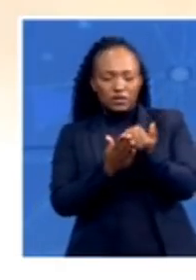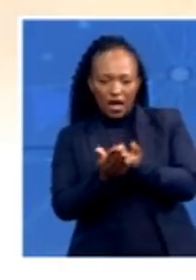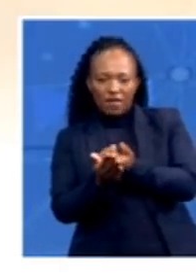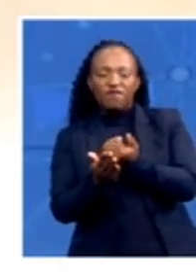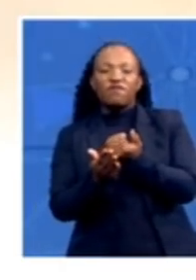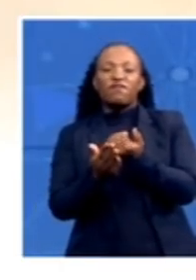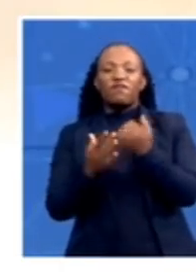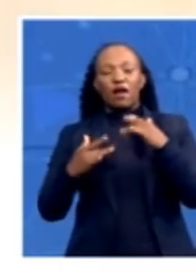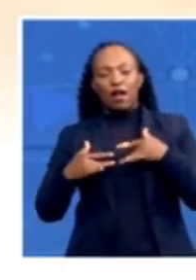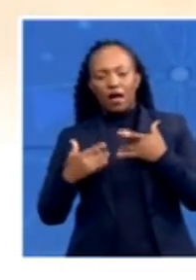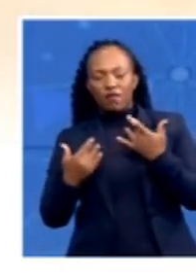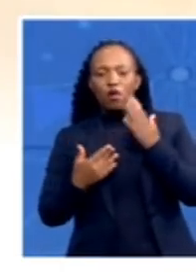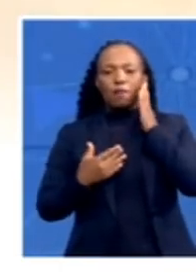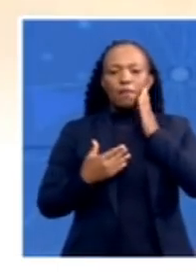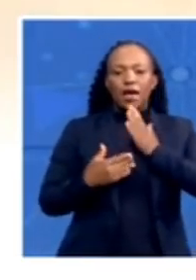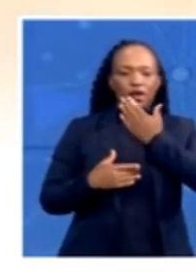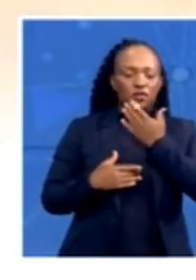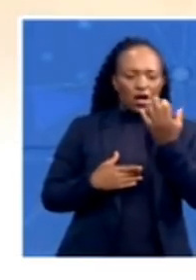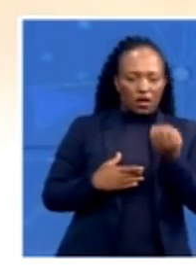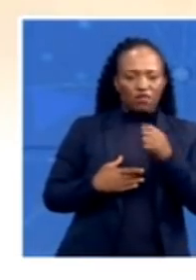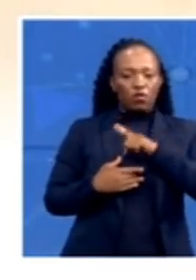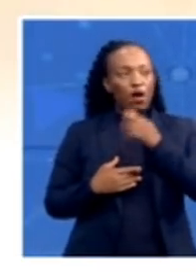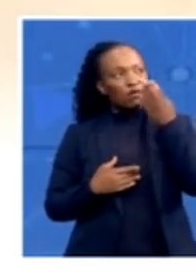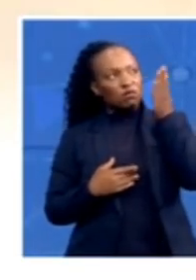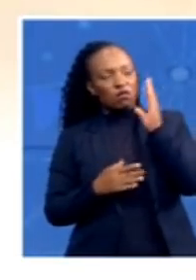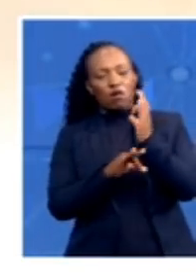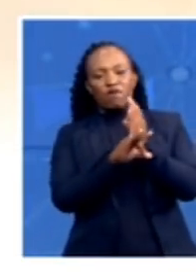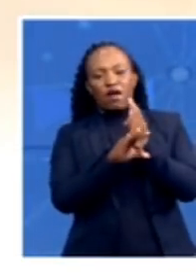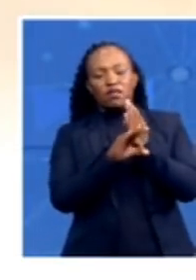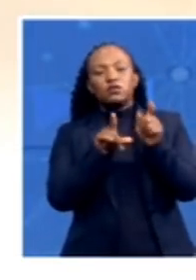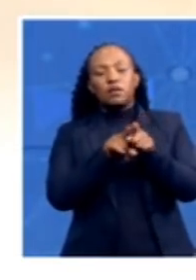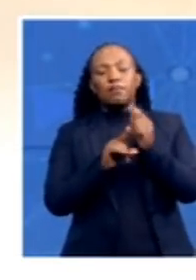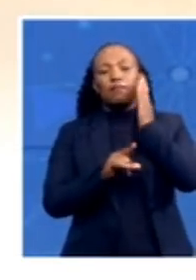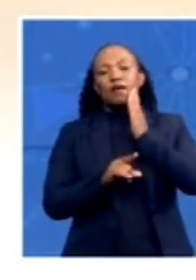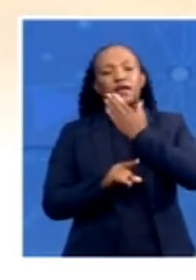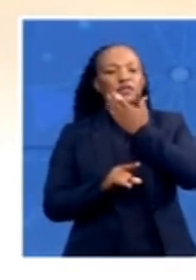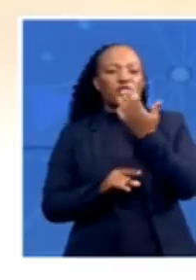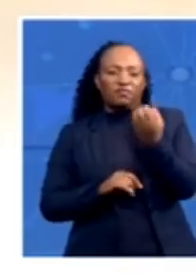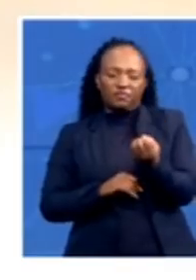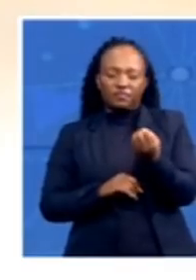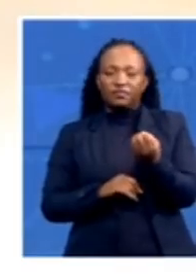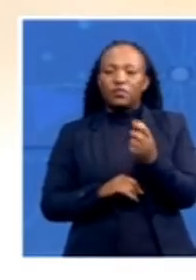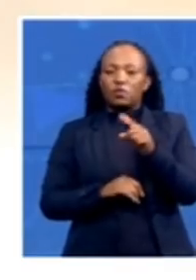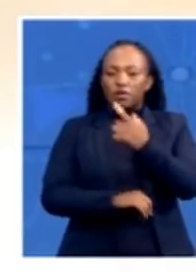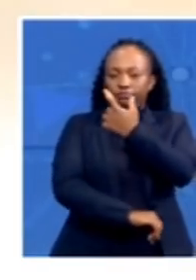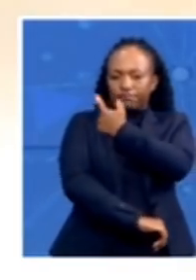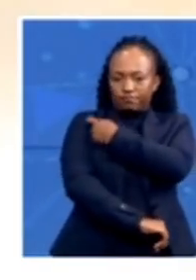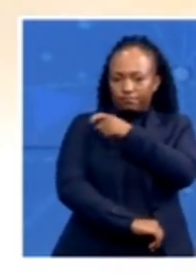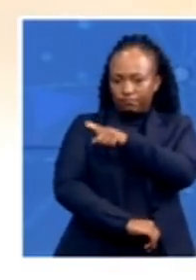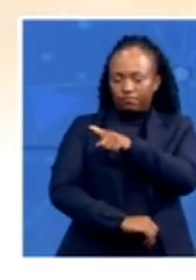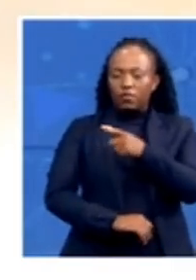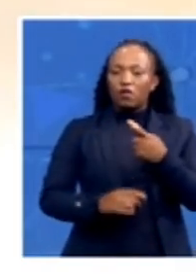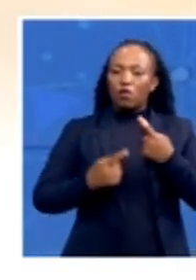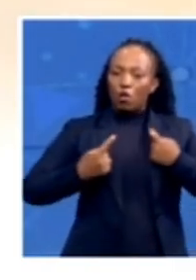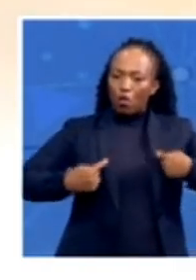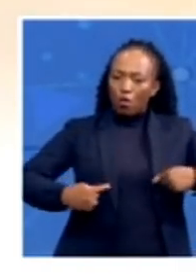merciful. We believe that this is possible. We get people vaccinated against the virus in order, and that in itself becomes an act of